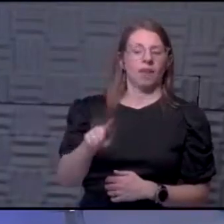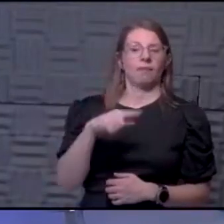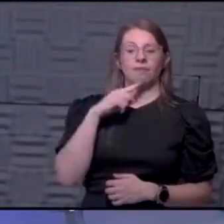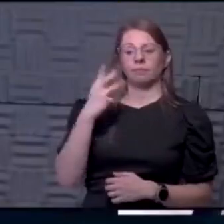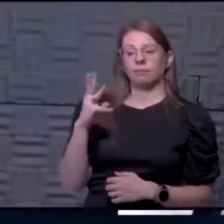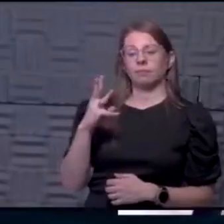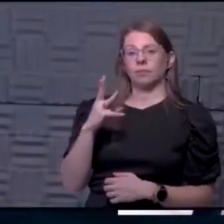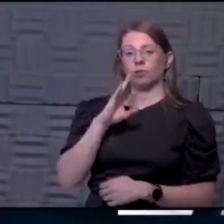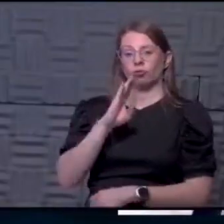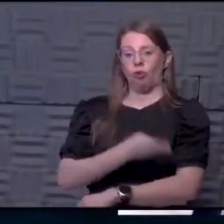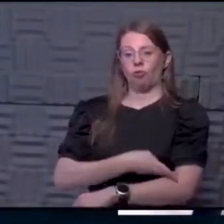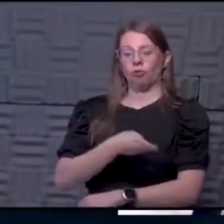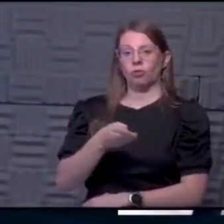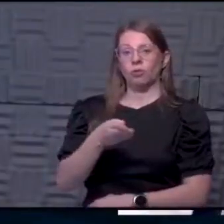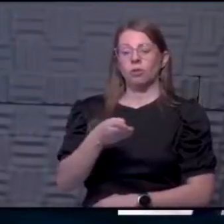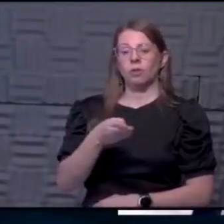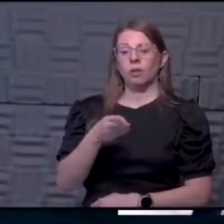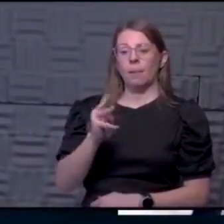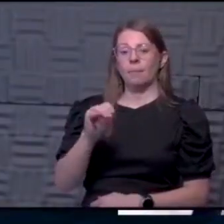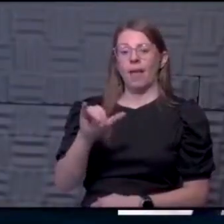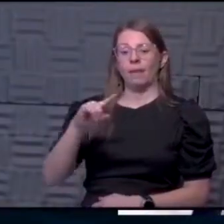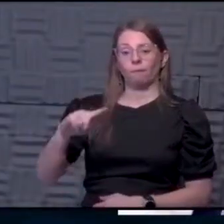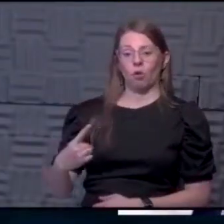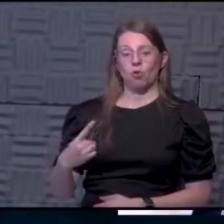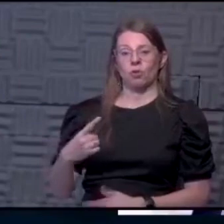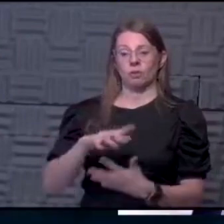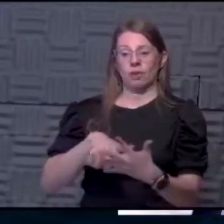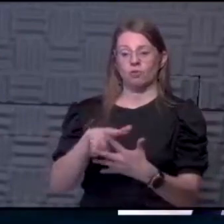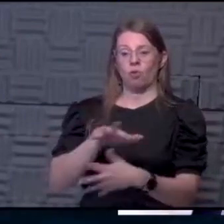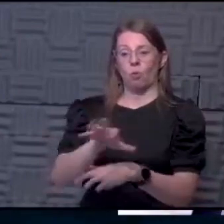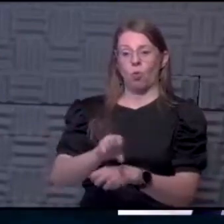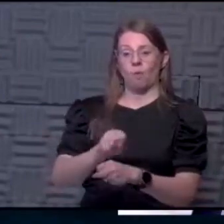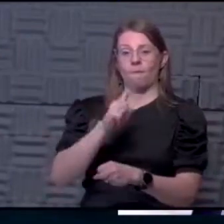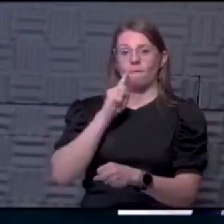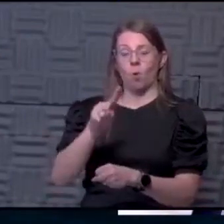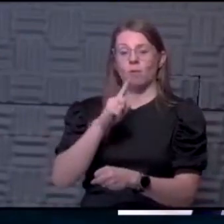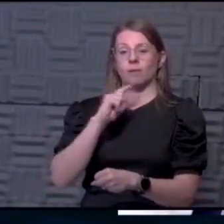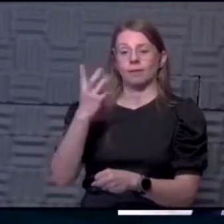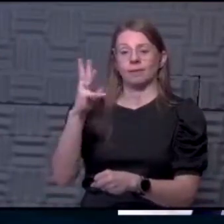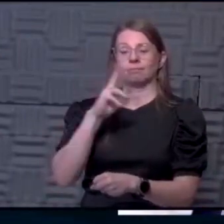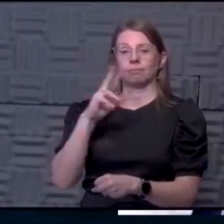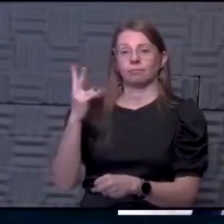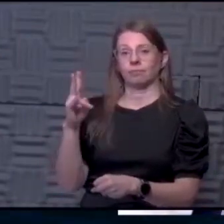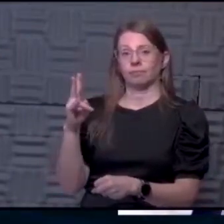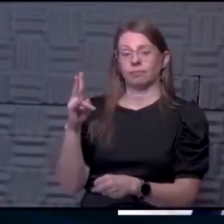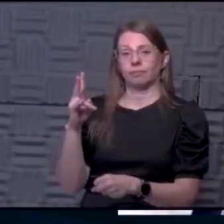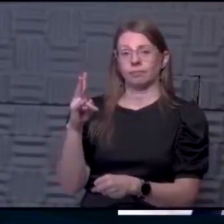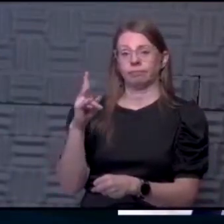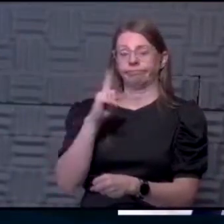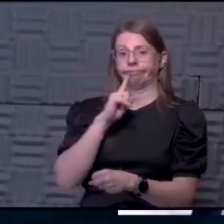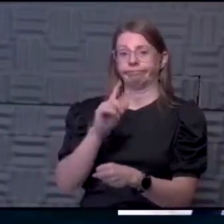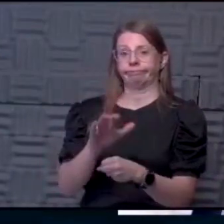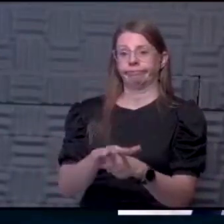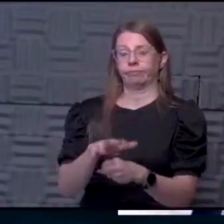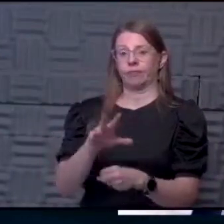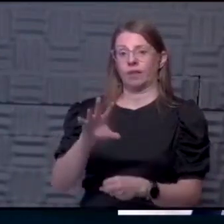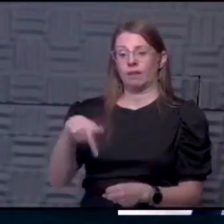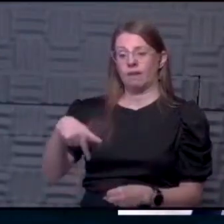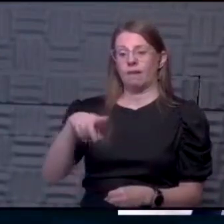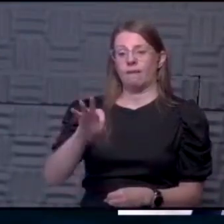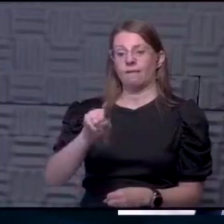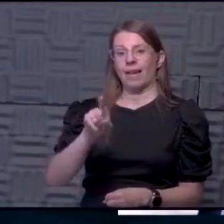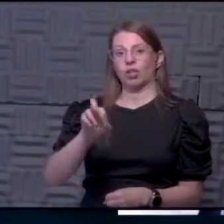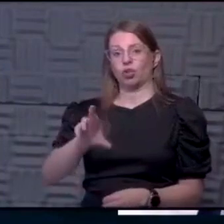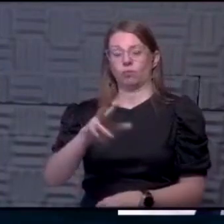daughter. Will there be a way after May 1st to schedule an appointment for 16 and 17-year-olds and guarantee a Pfizer